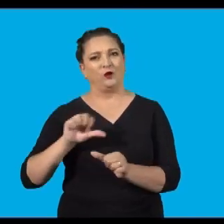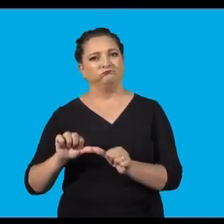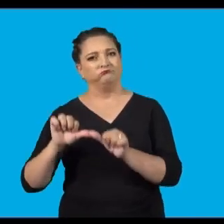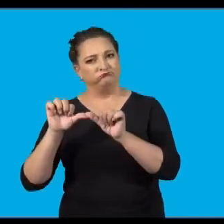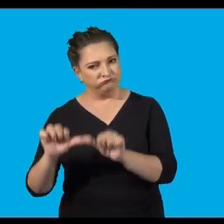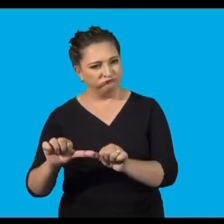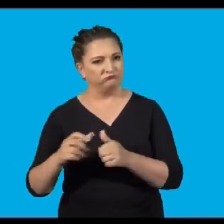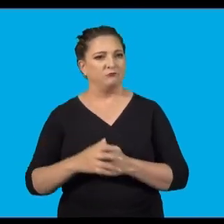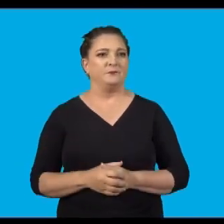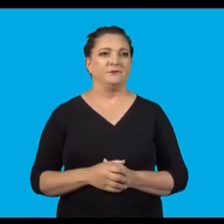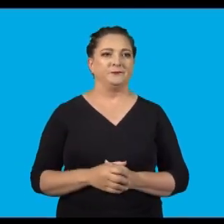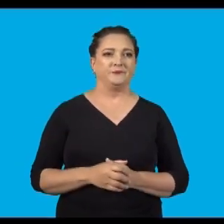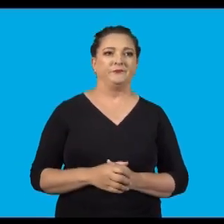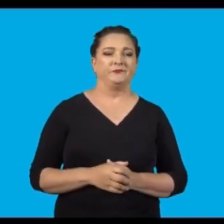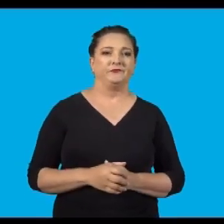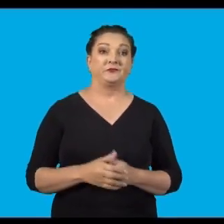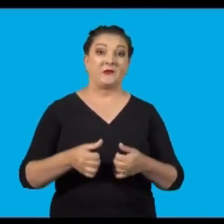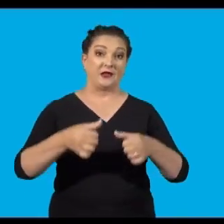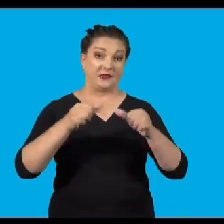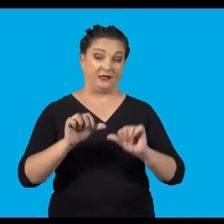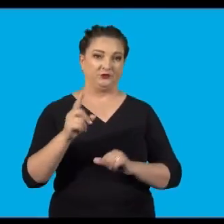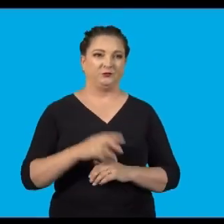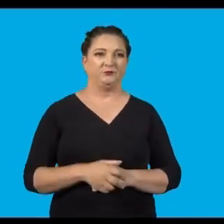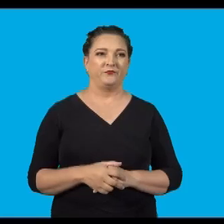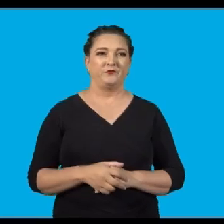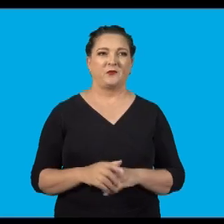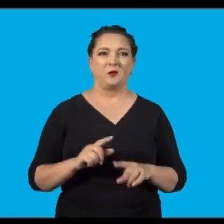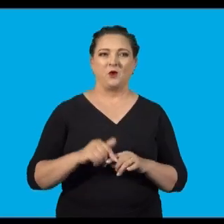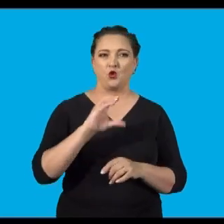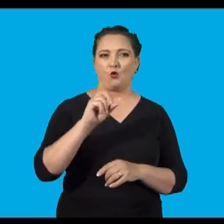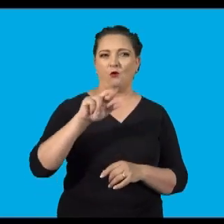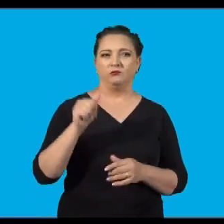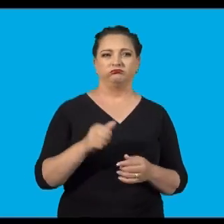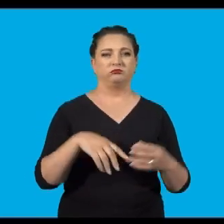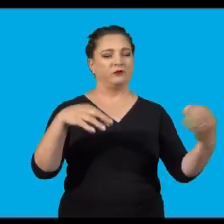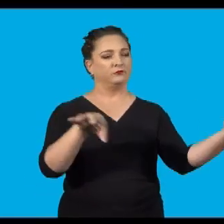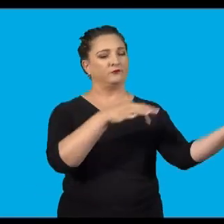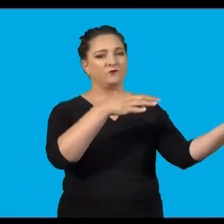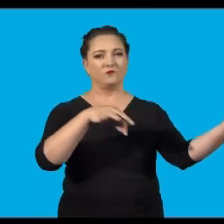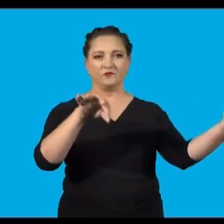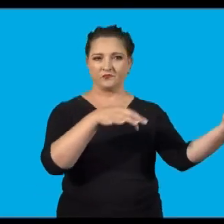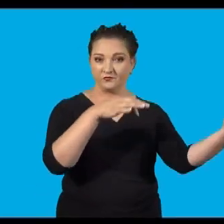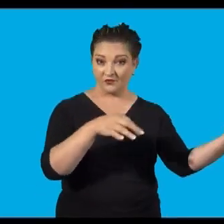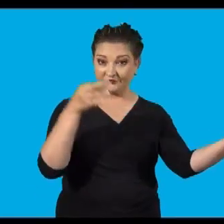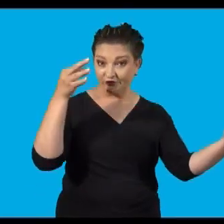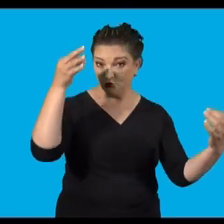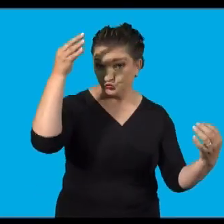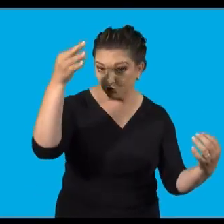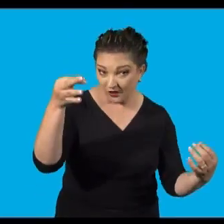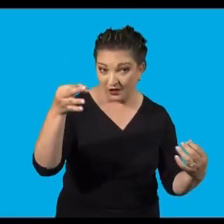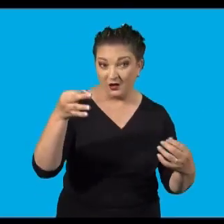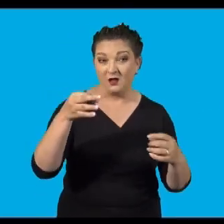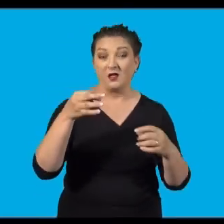ing ending, which is indicated there. All right? Our next sentence. Cora plays her violin at the recital in